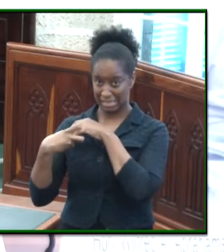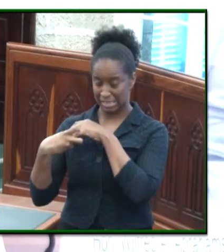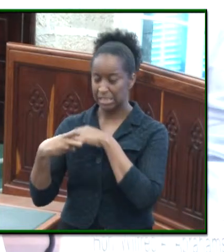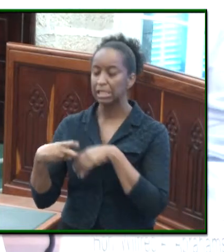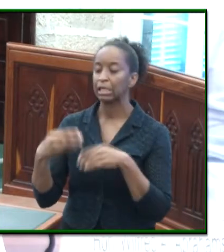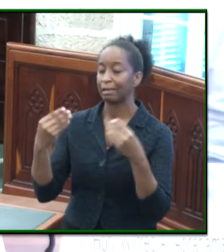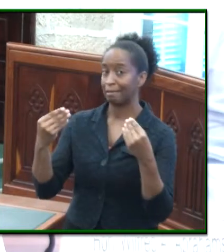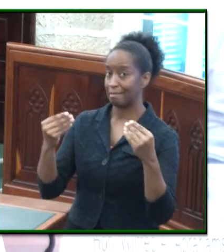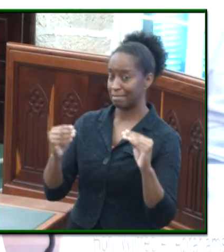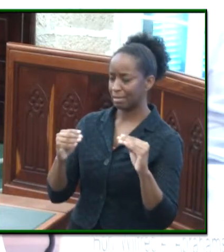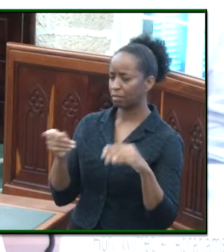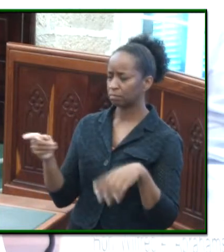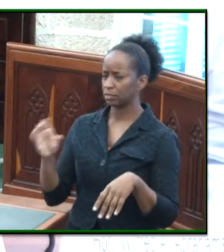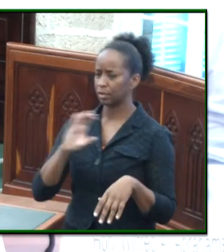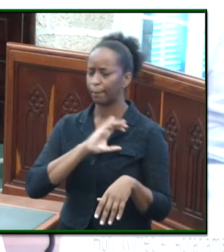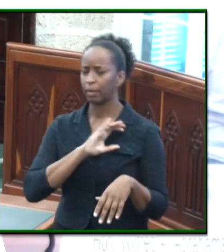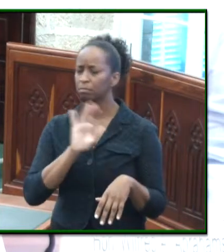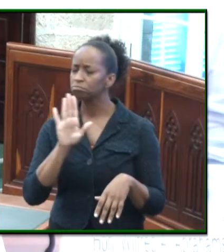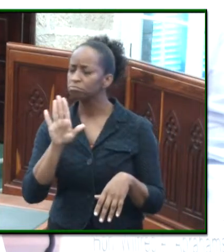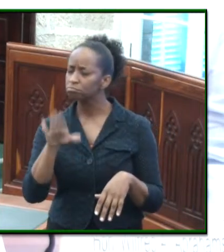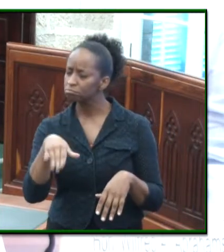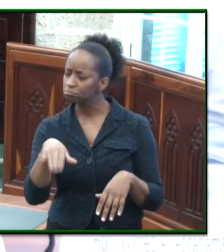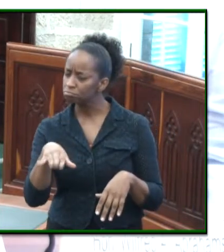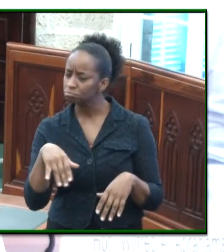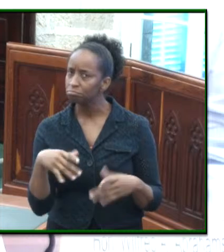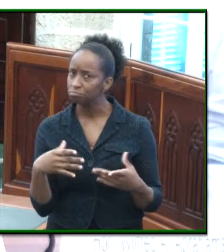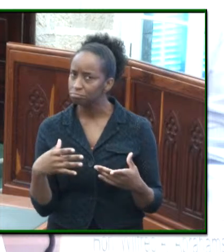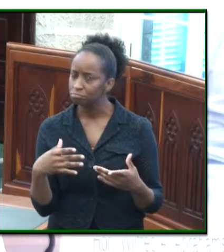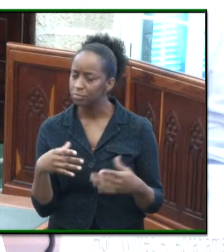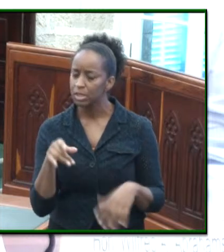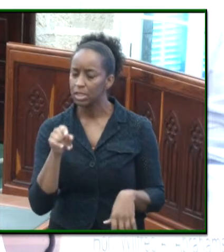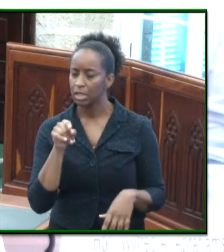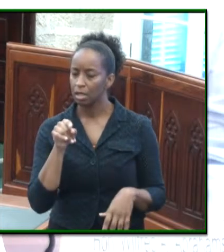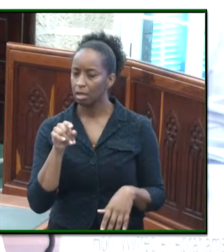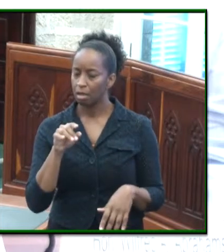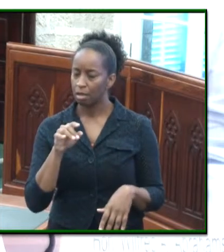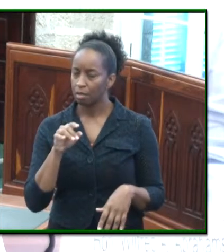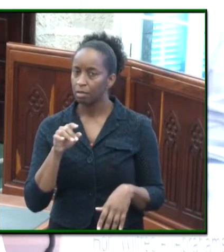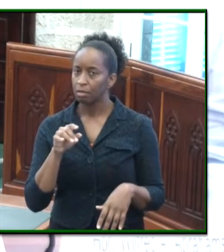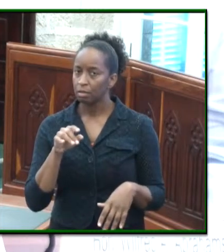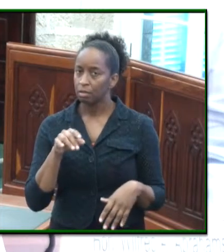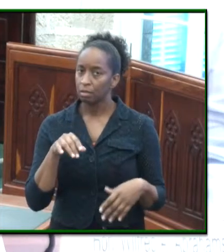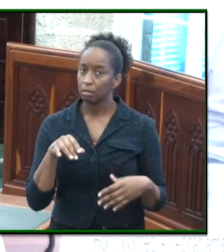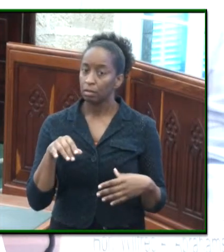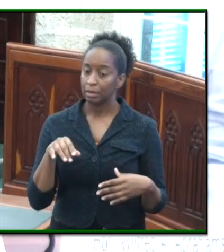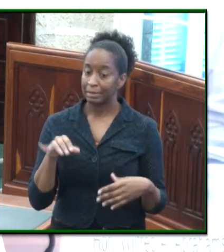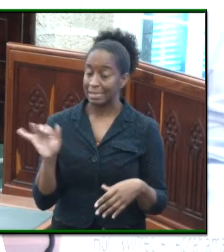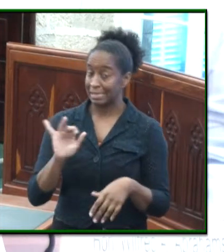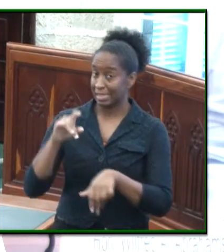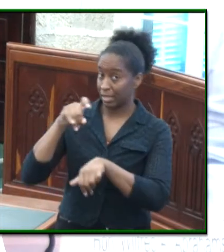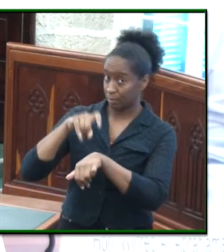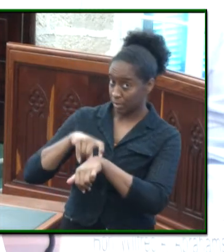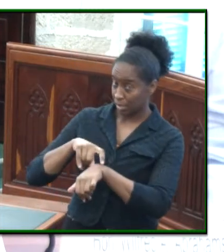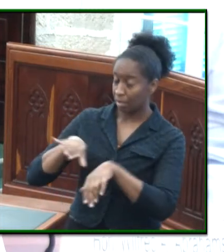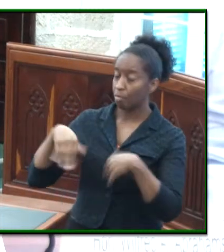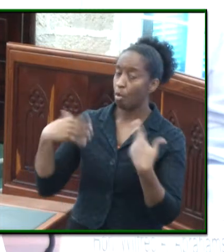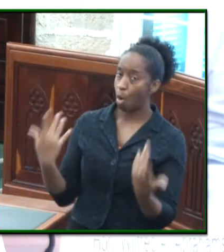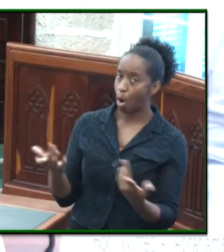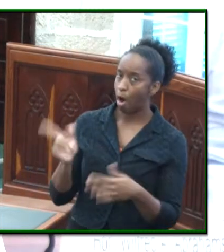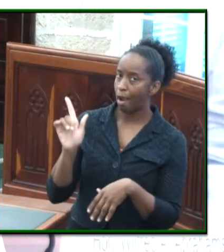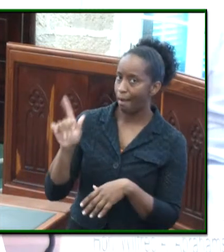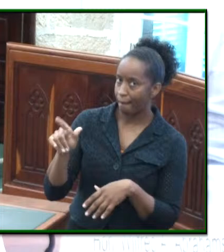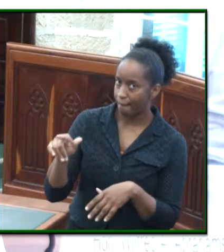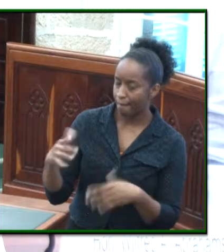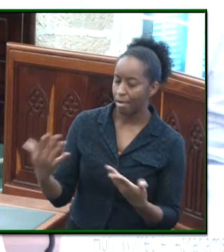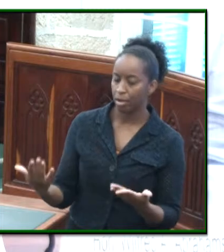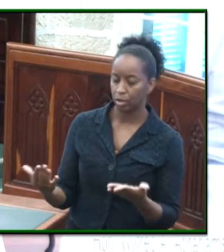officer or within 24 hours of the date of that request, A, a receipt, delivery